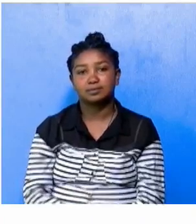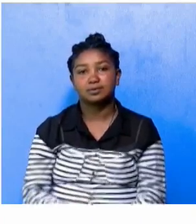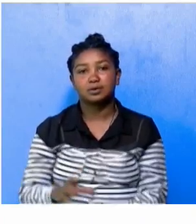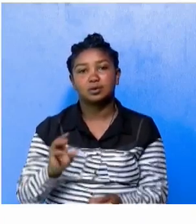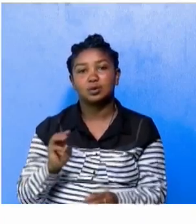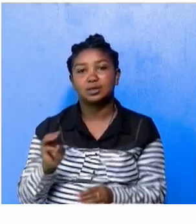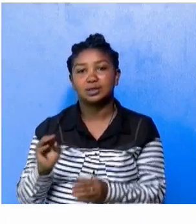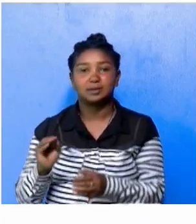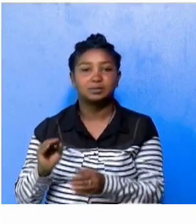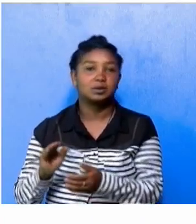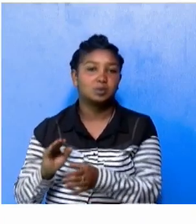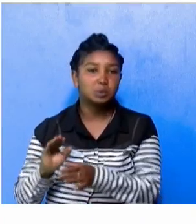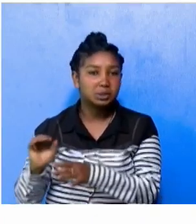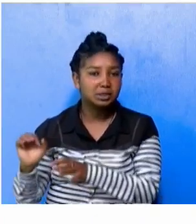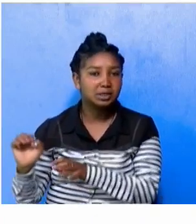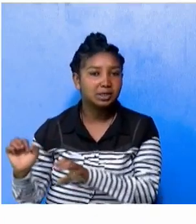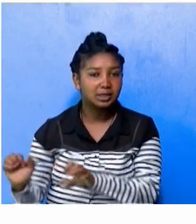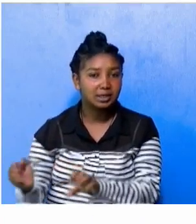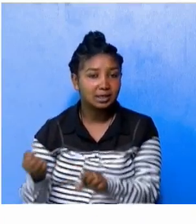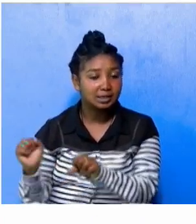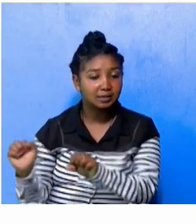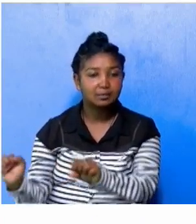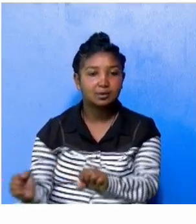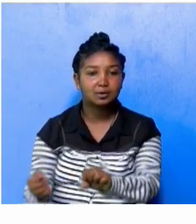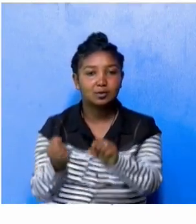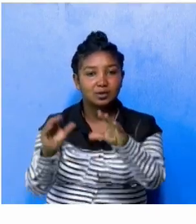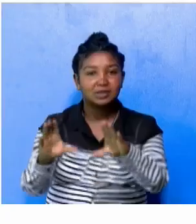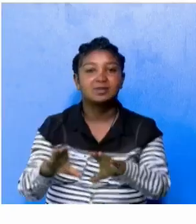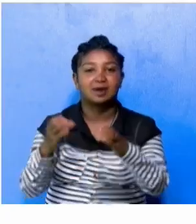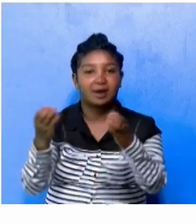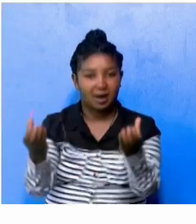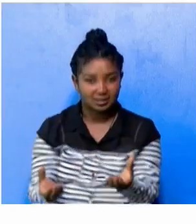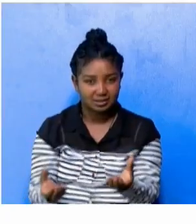clean the class.